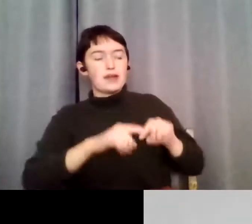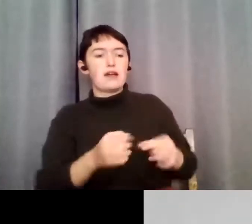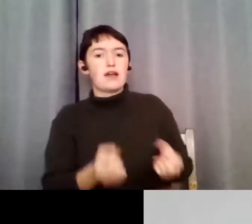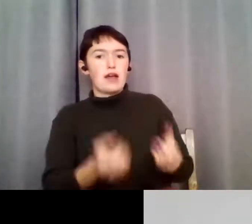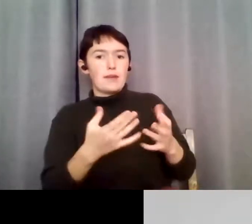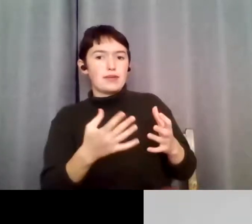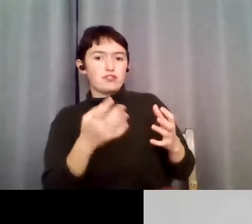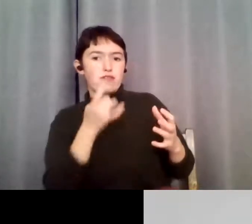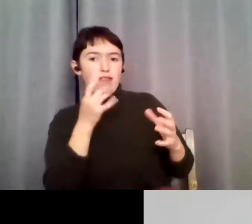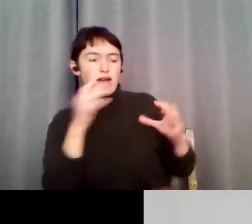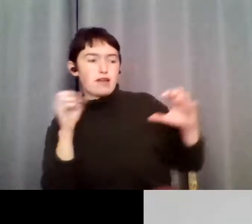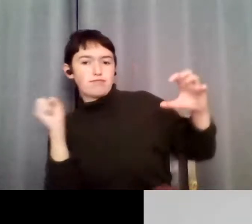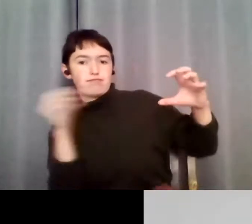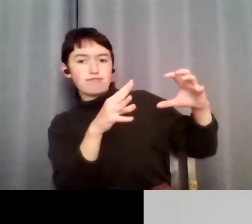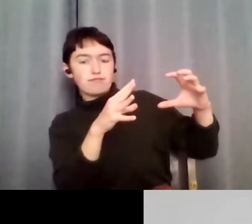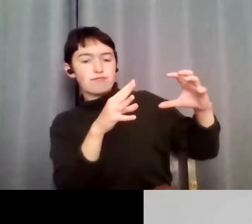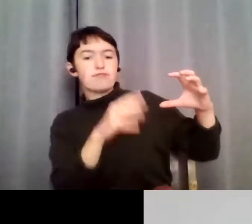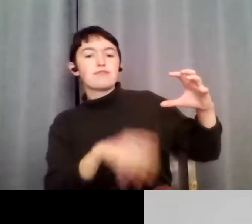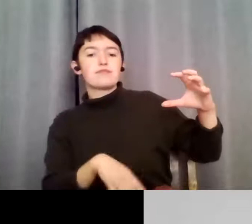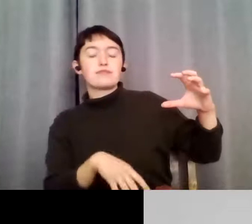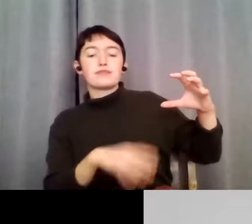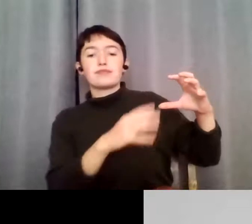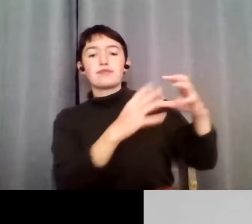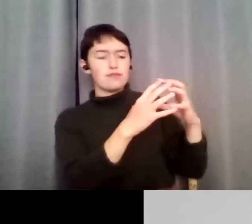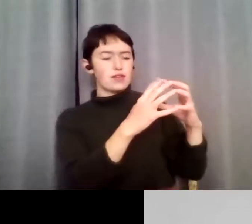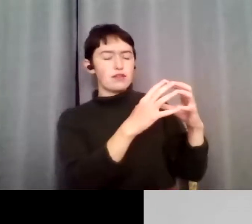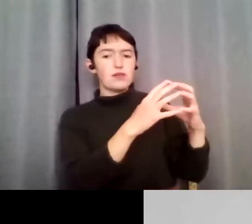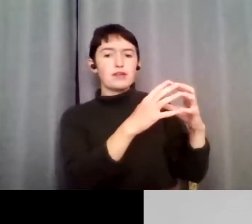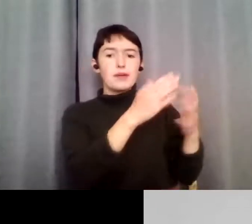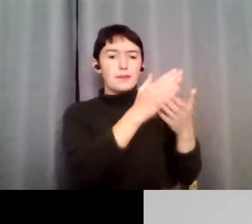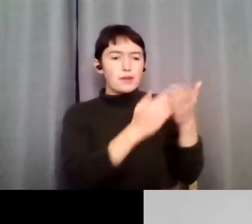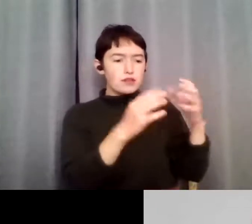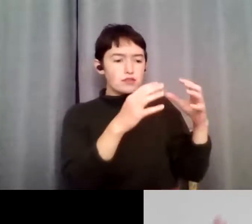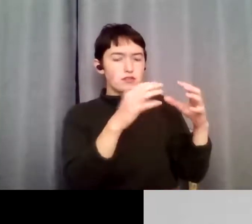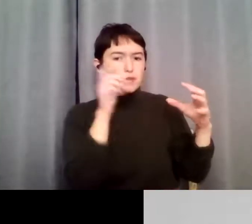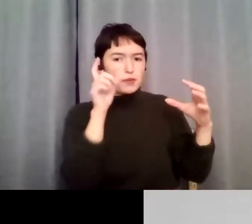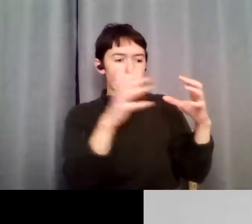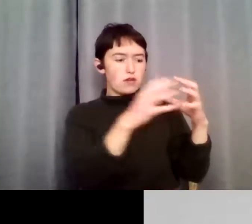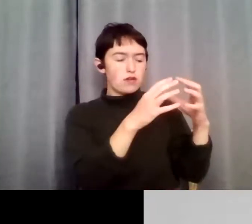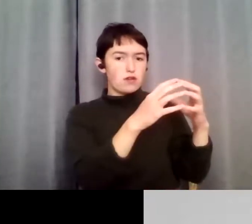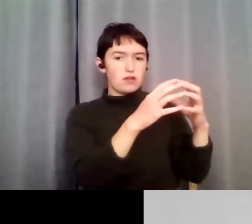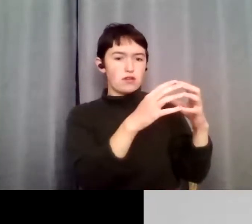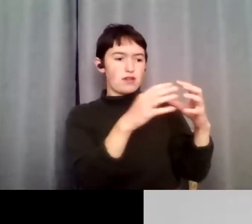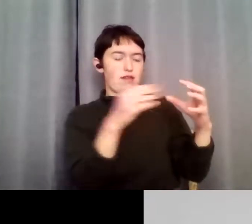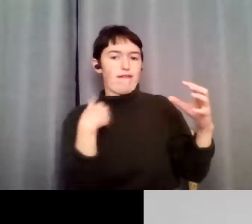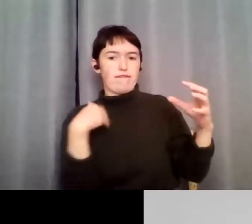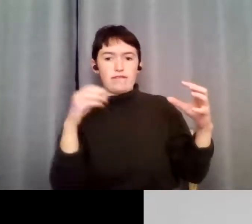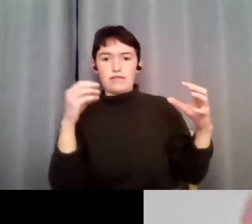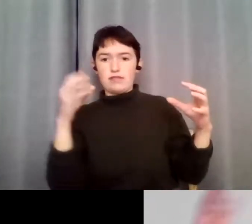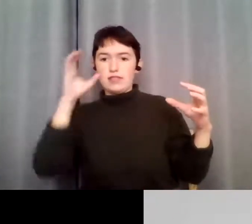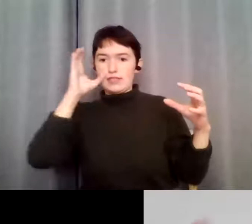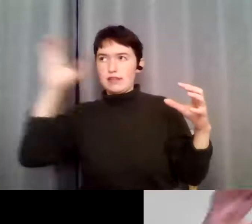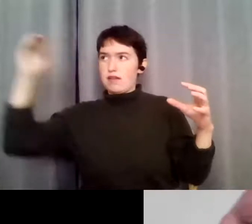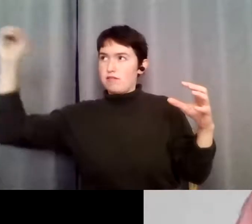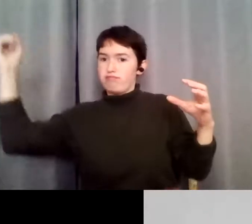sky, generally the parts of the moon that are in sunlight, we see as sort of bright and silvery, and the parts